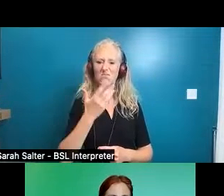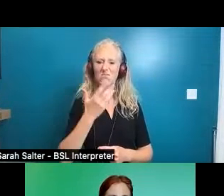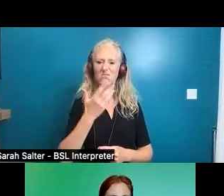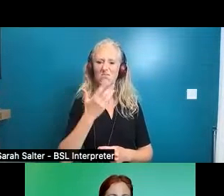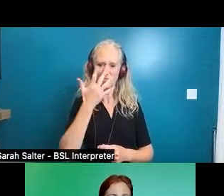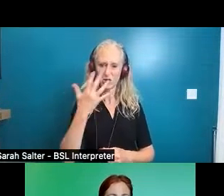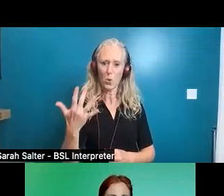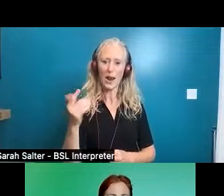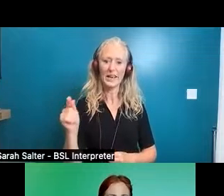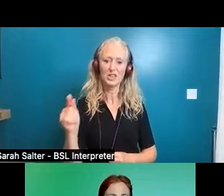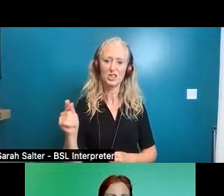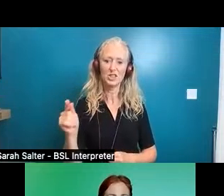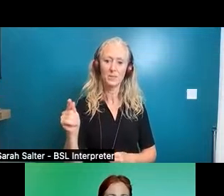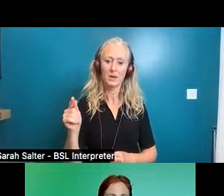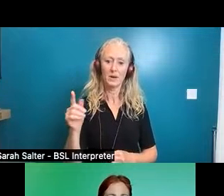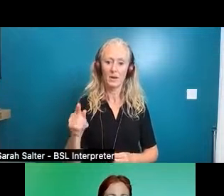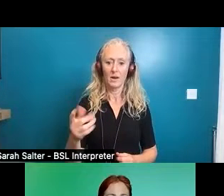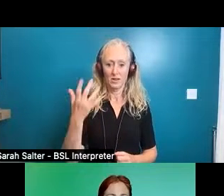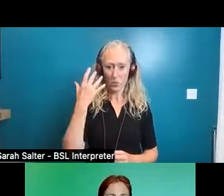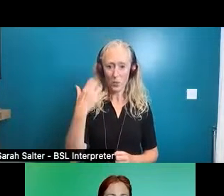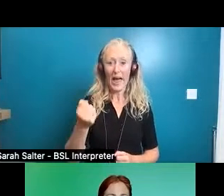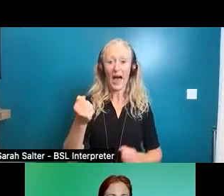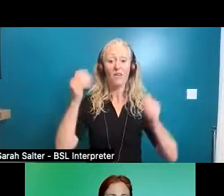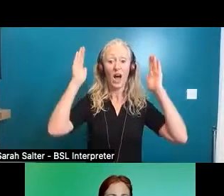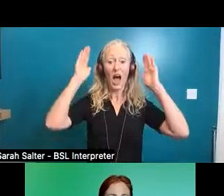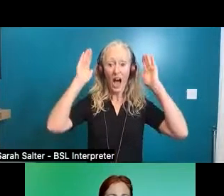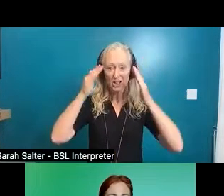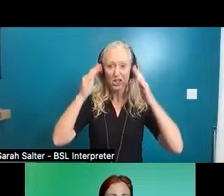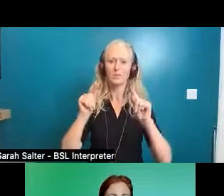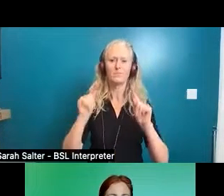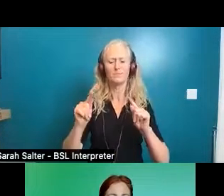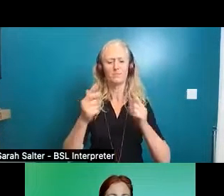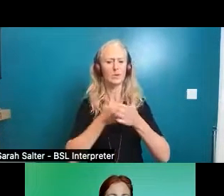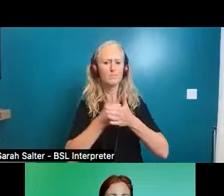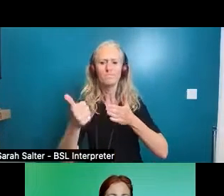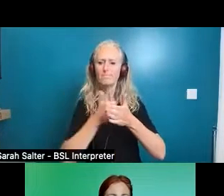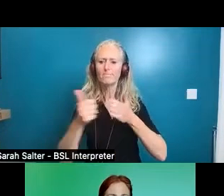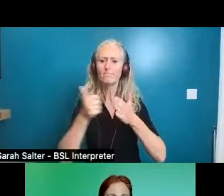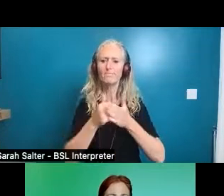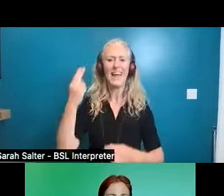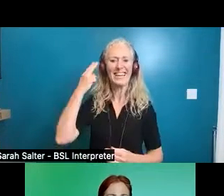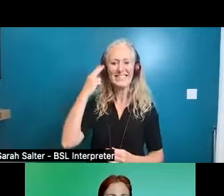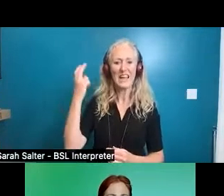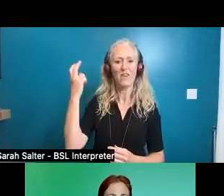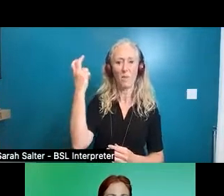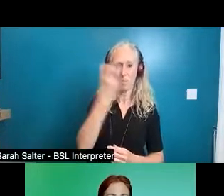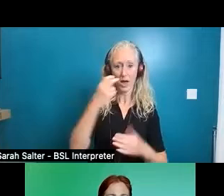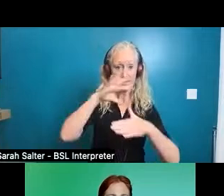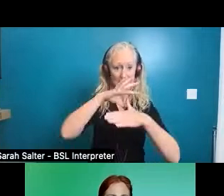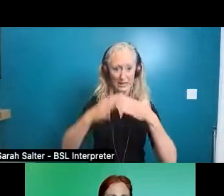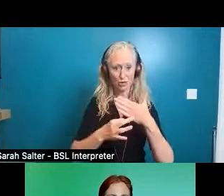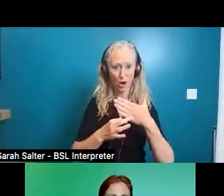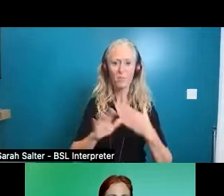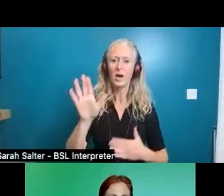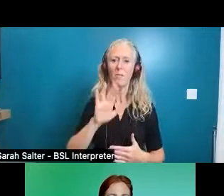form of at least hereditary deaf blindness. And the numbers vary depending on where you look at the literature, but it's between 4